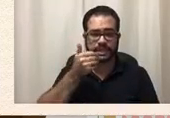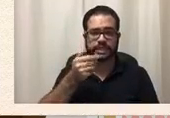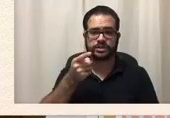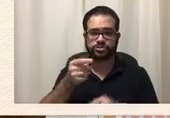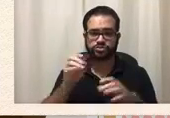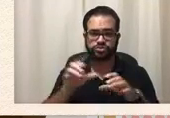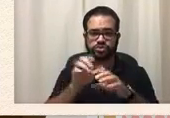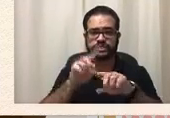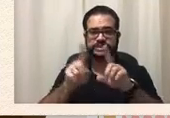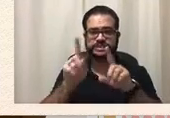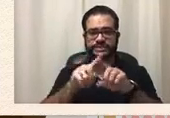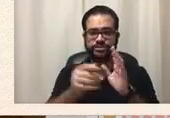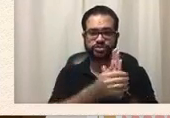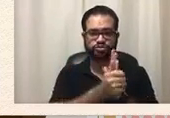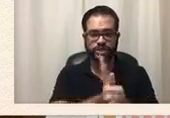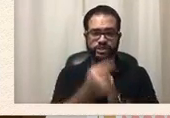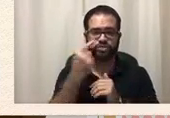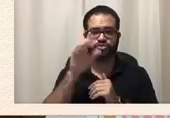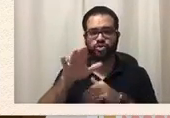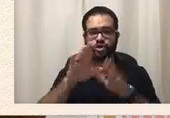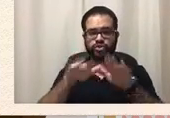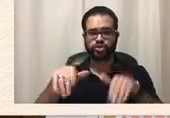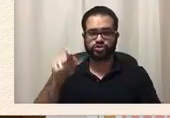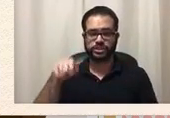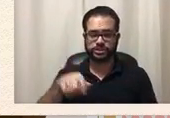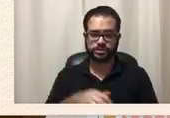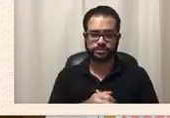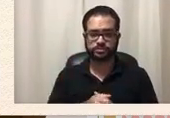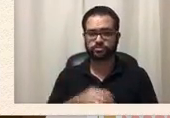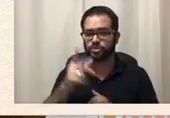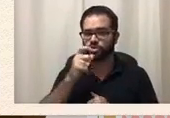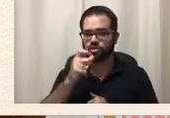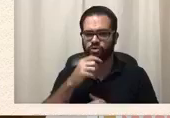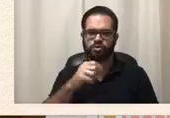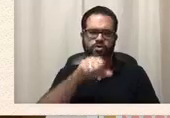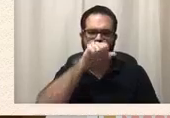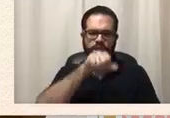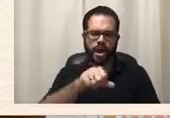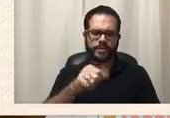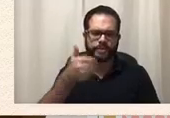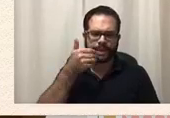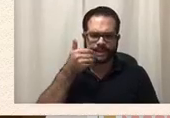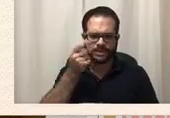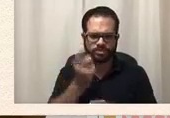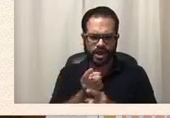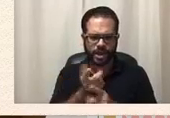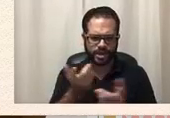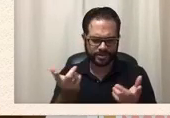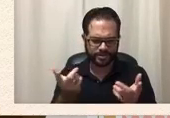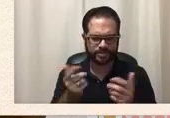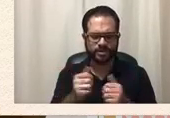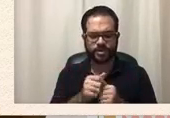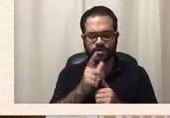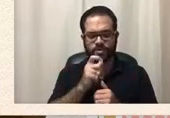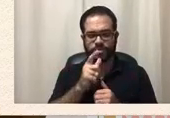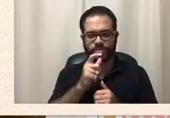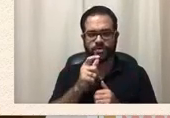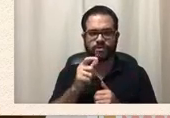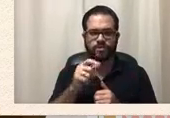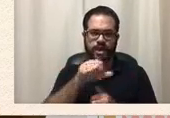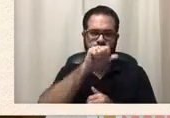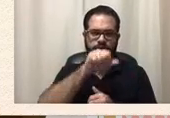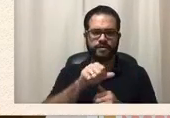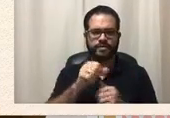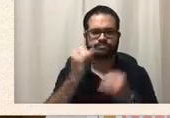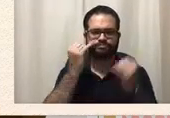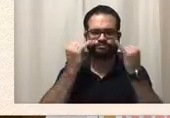strategies that your child needs. Who doesn't love the idea of eating pizzas and who doesn't love the idea of creating or decorating?